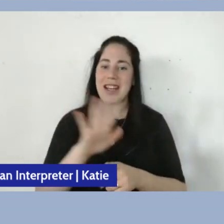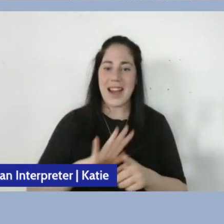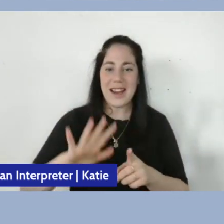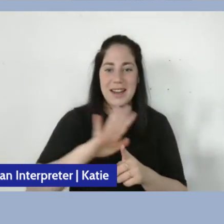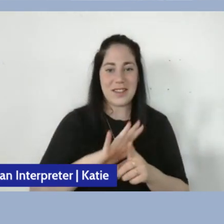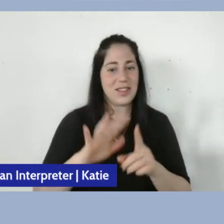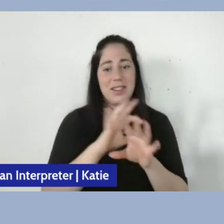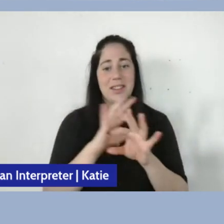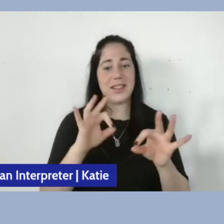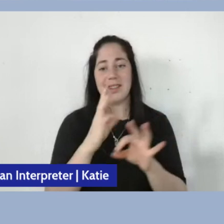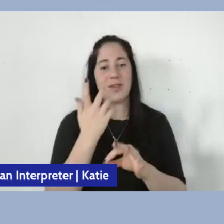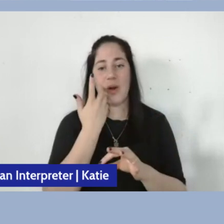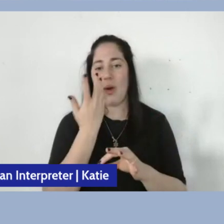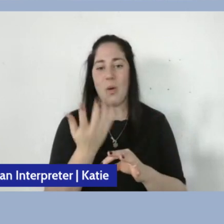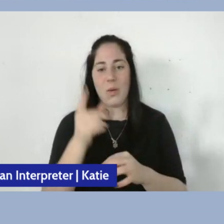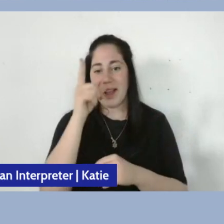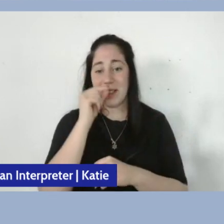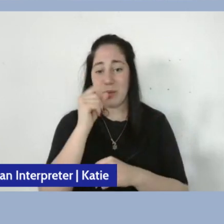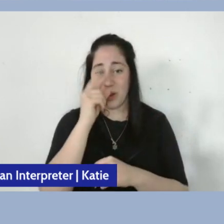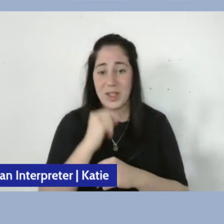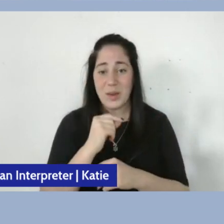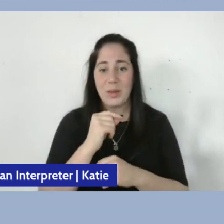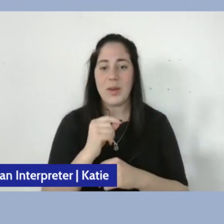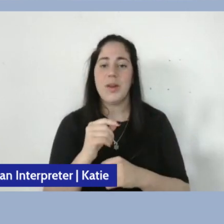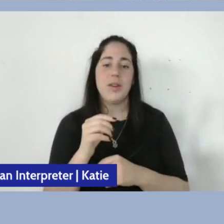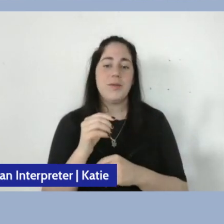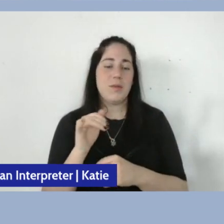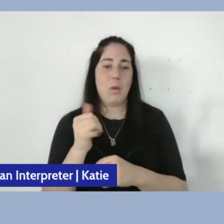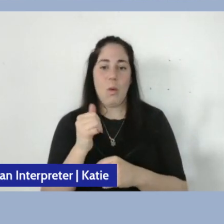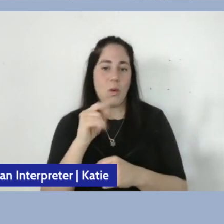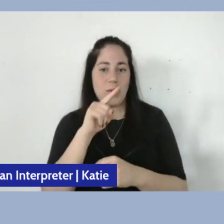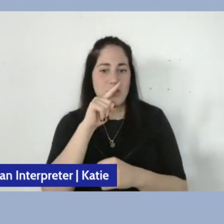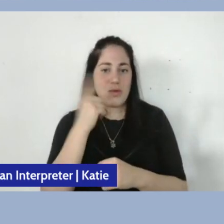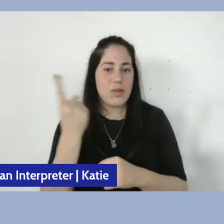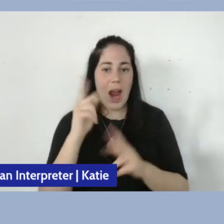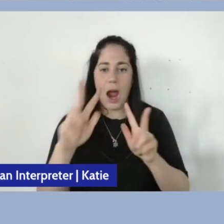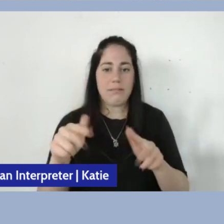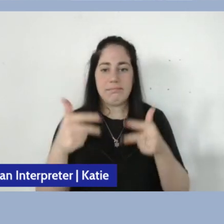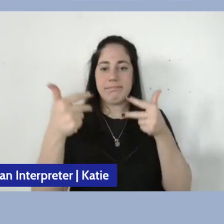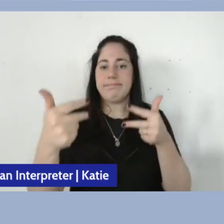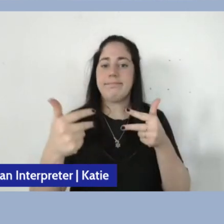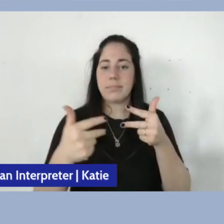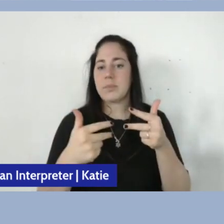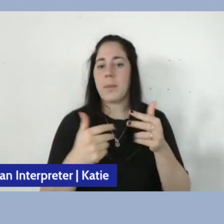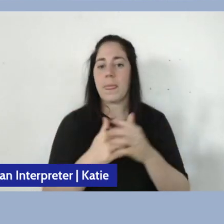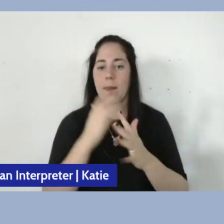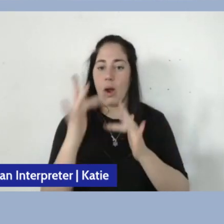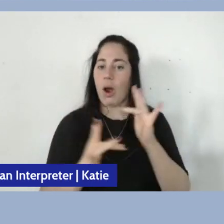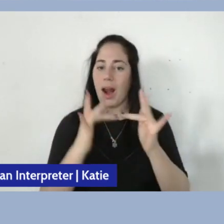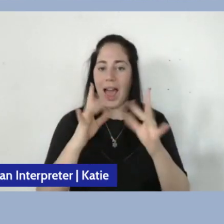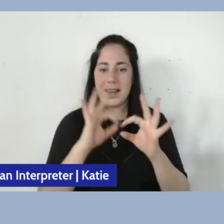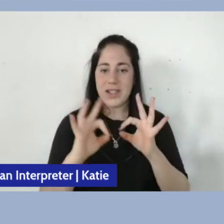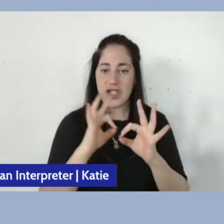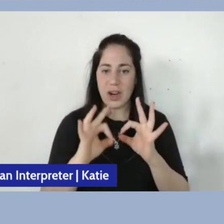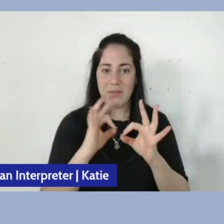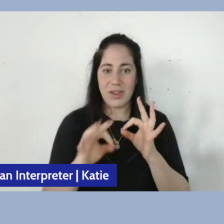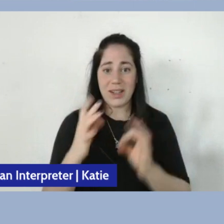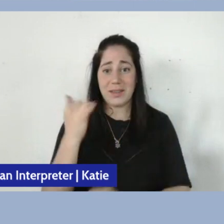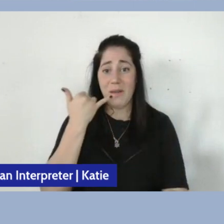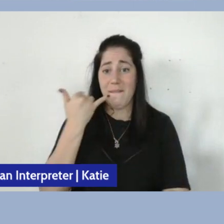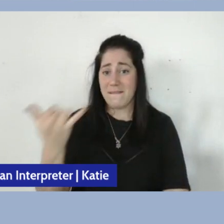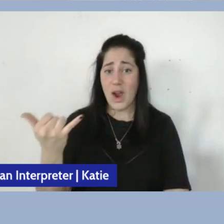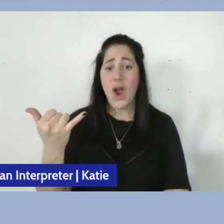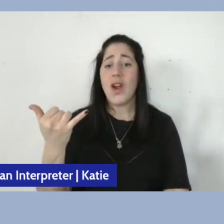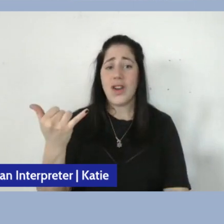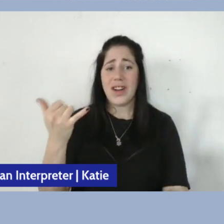possible, and with infrastructure, to have an on-site or video interpreting service there. So if it's done by phone, there are interactional